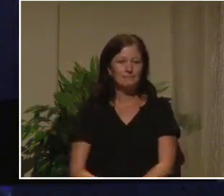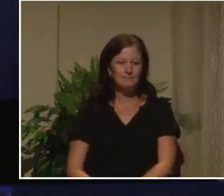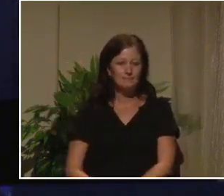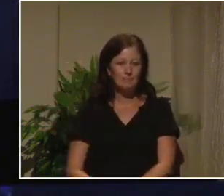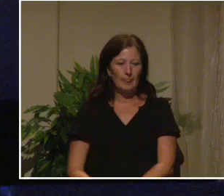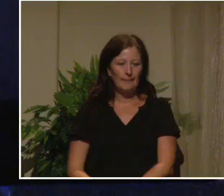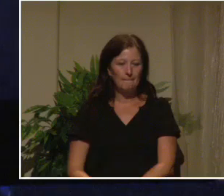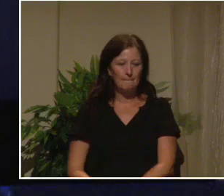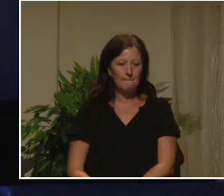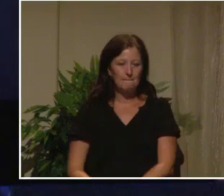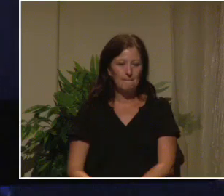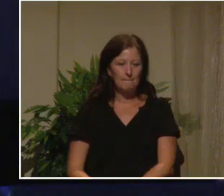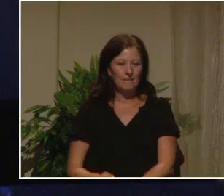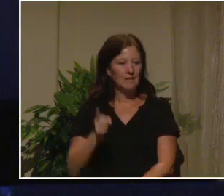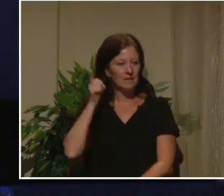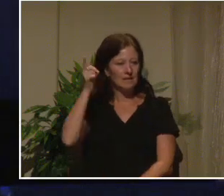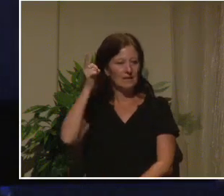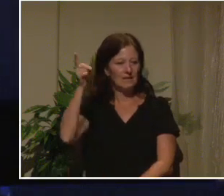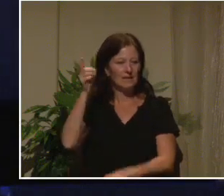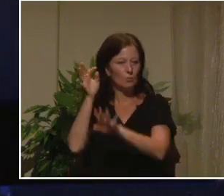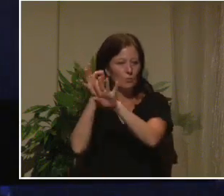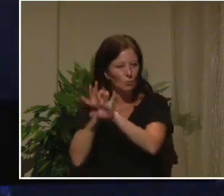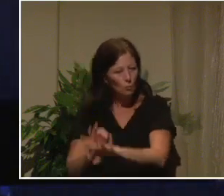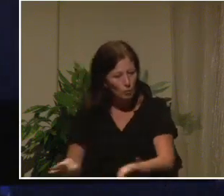that God is worthy of worship,